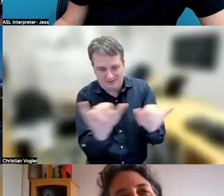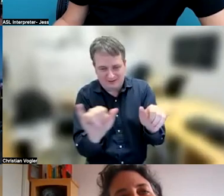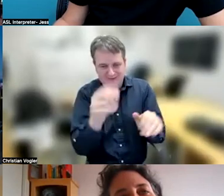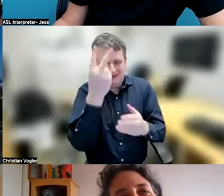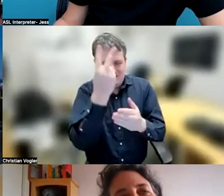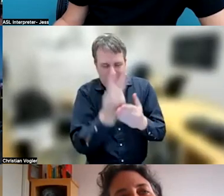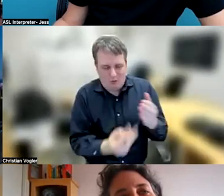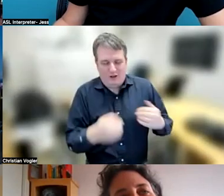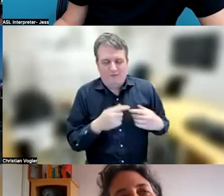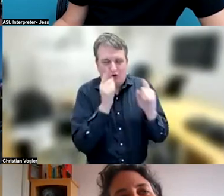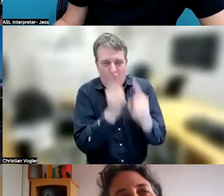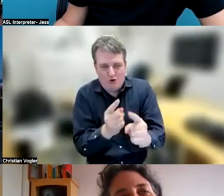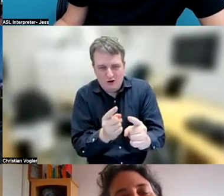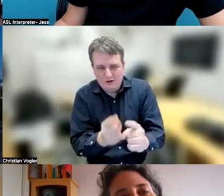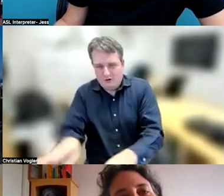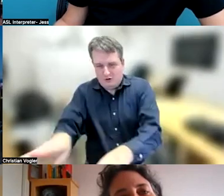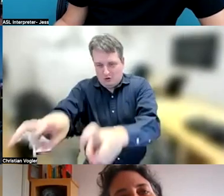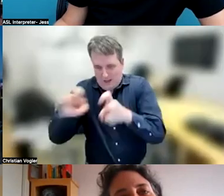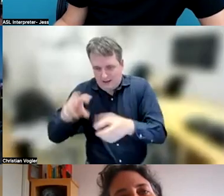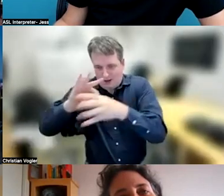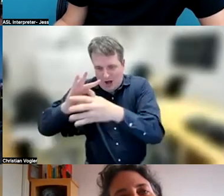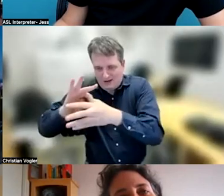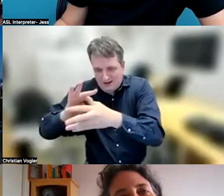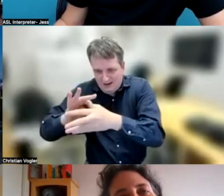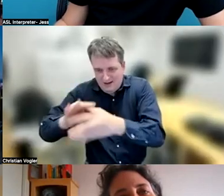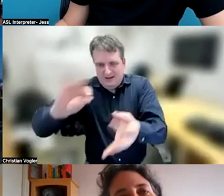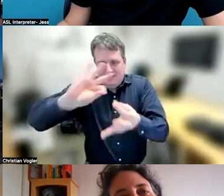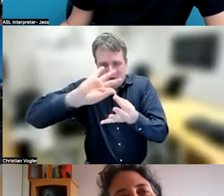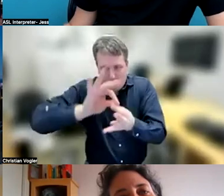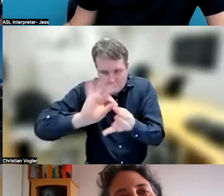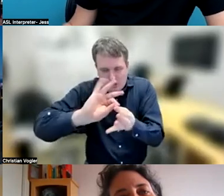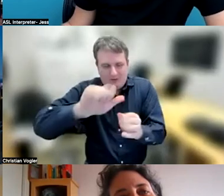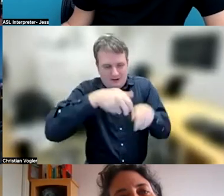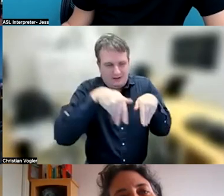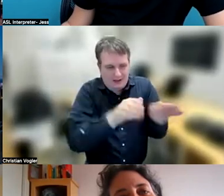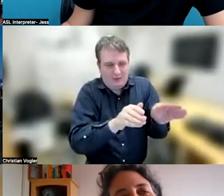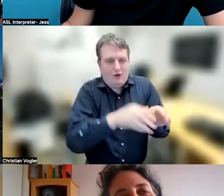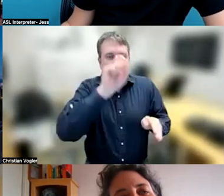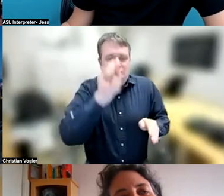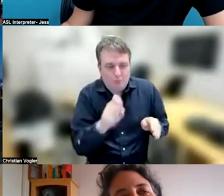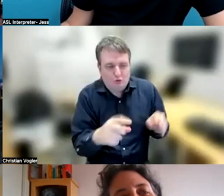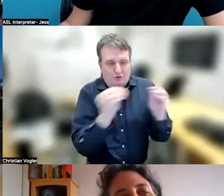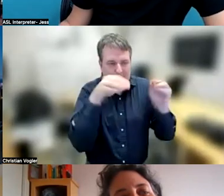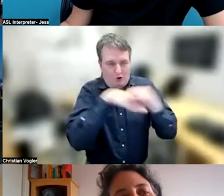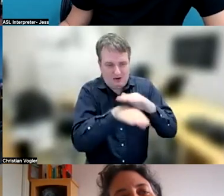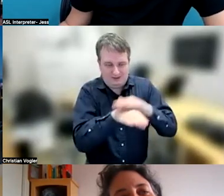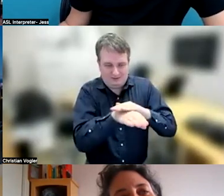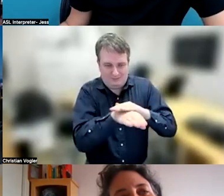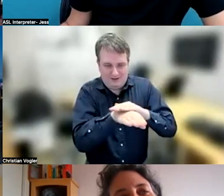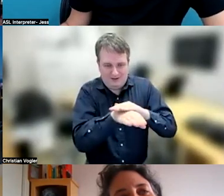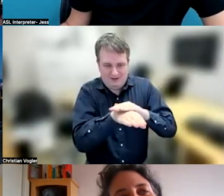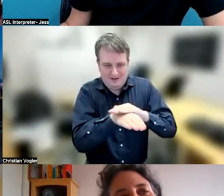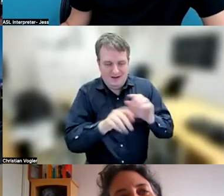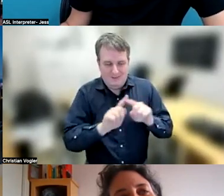just see a lot of similarities and parallels in the two in those two concepts of content